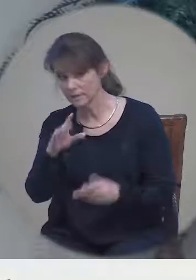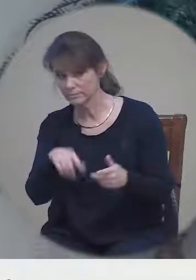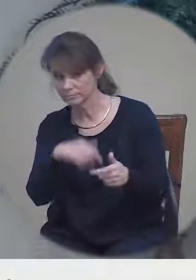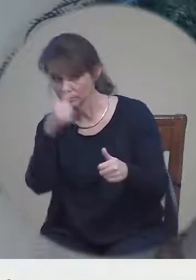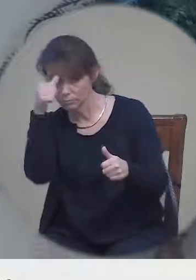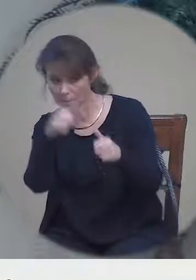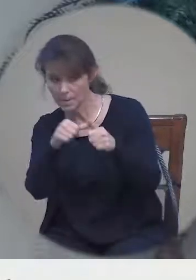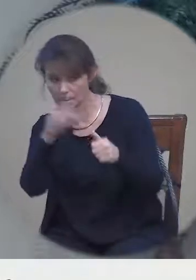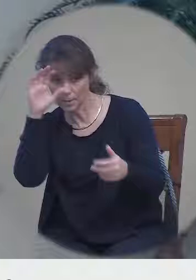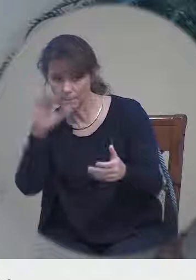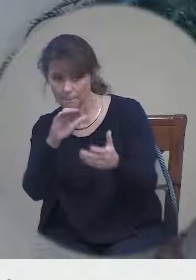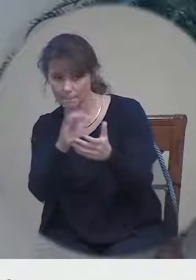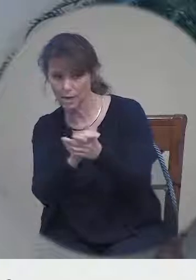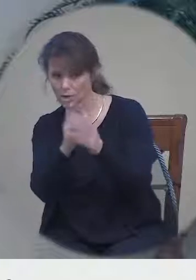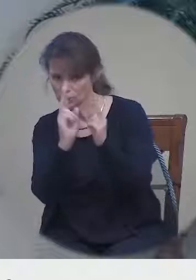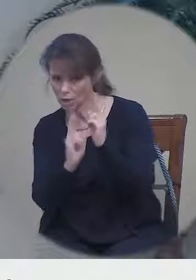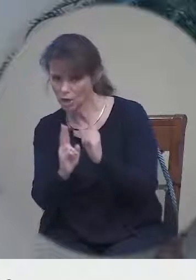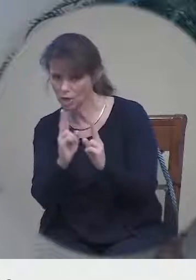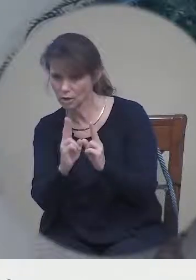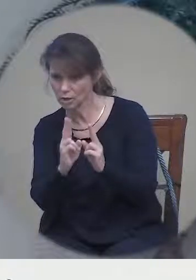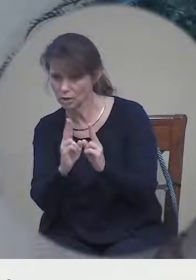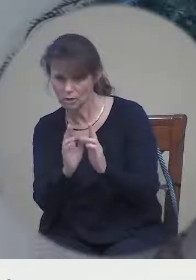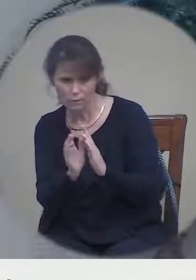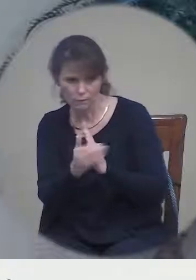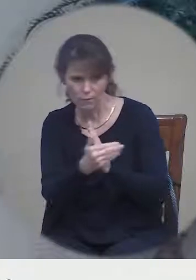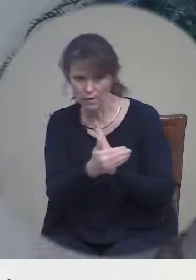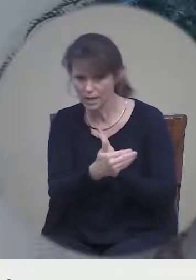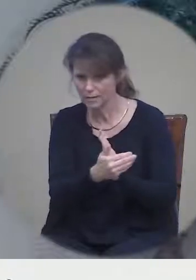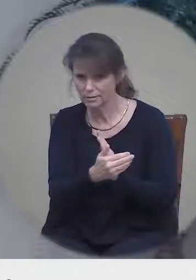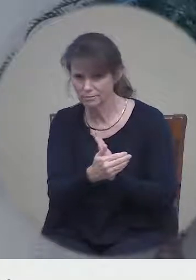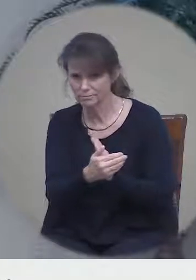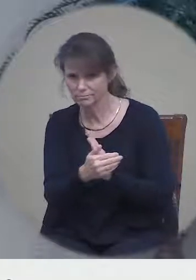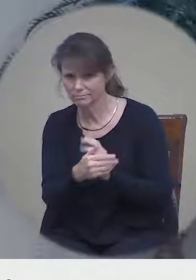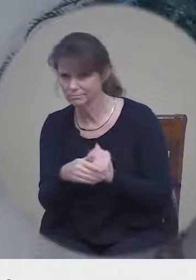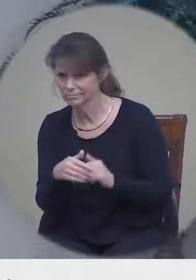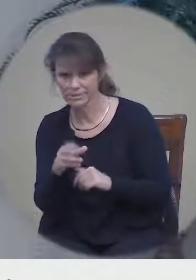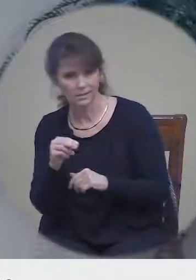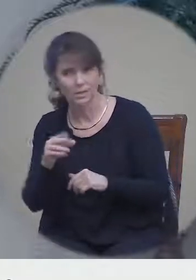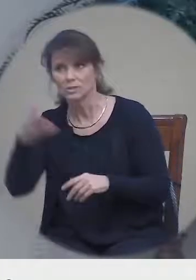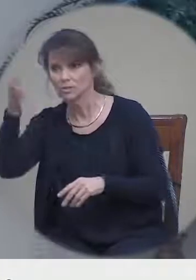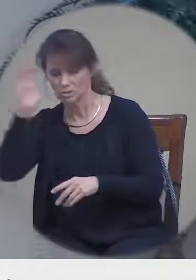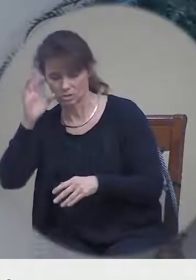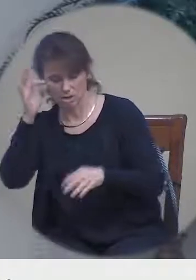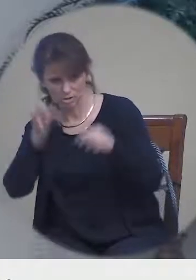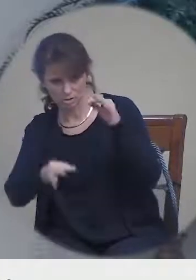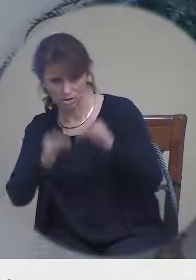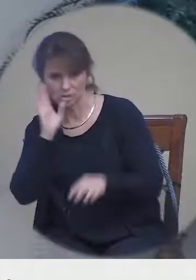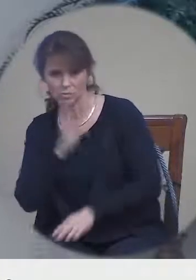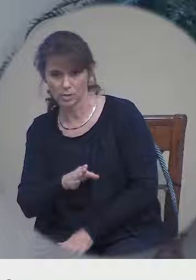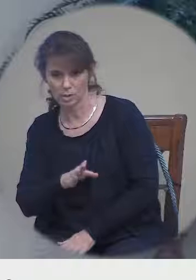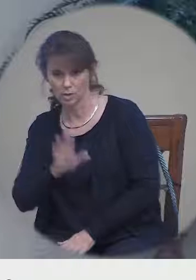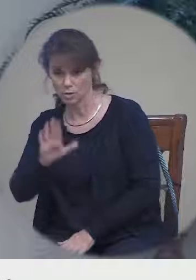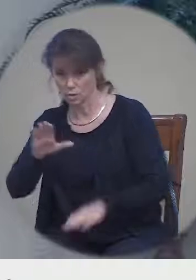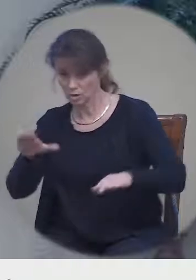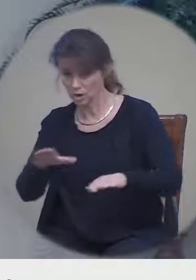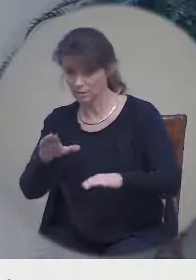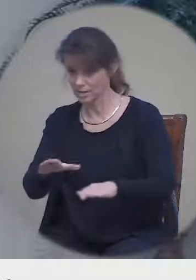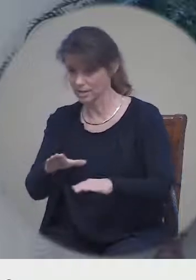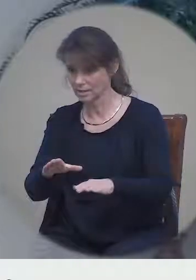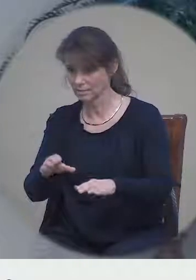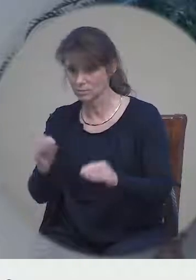bed undefiled, but fornicators and adulterers God will judge. Let your conduct be without